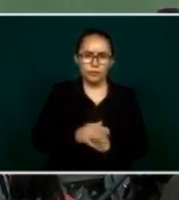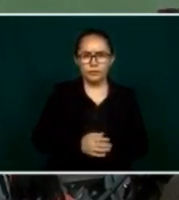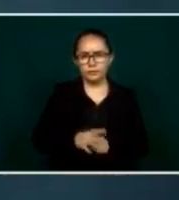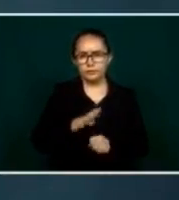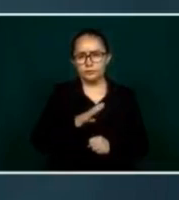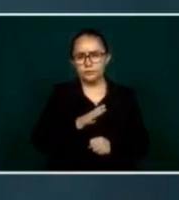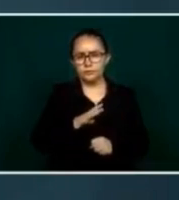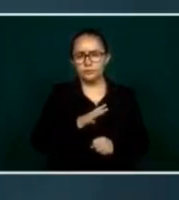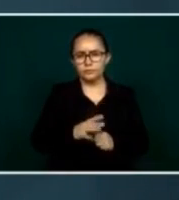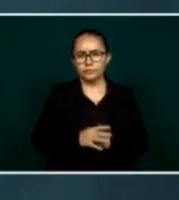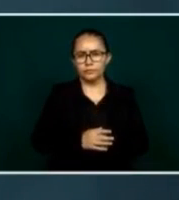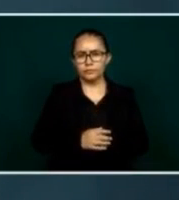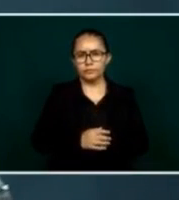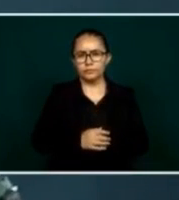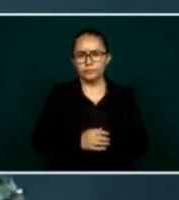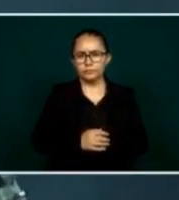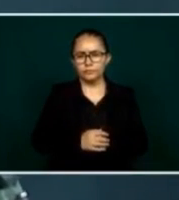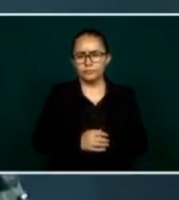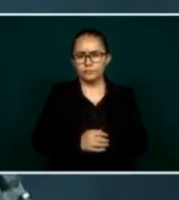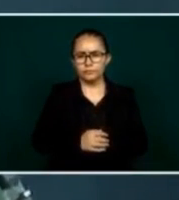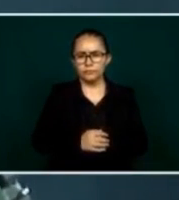And also to have the